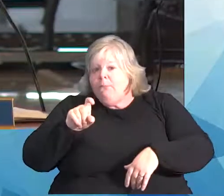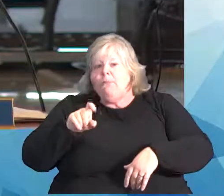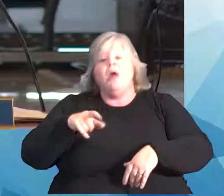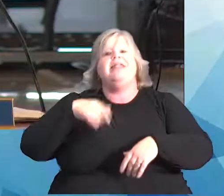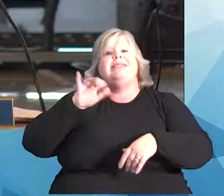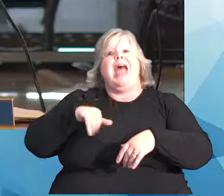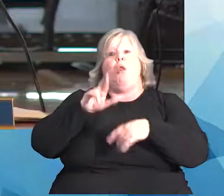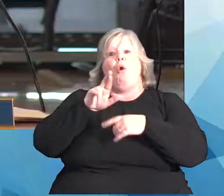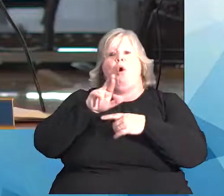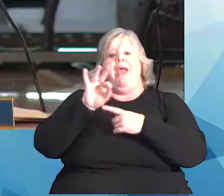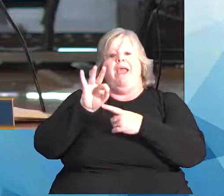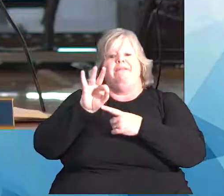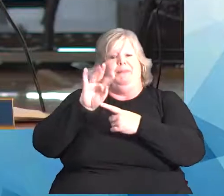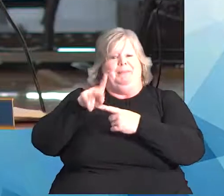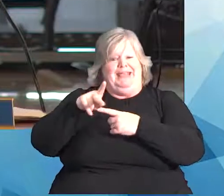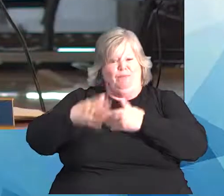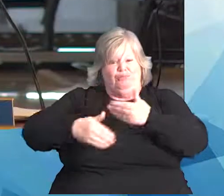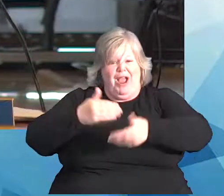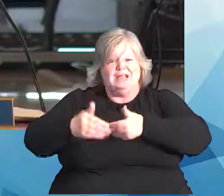of August.